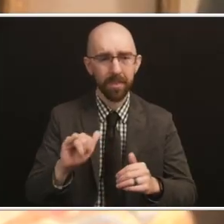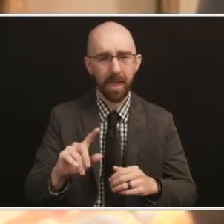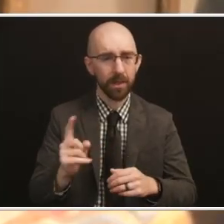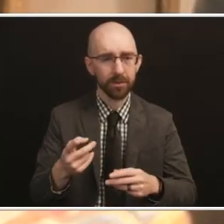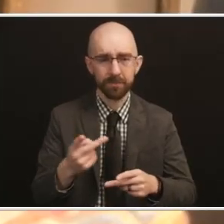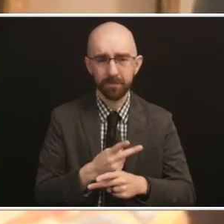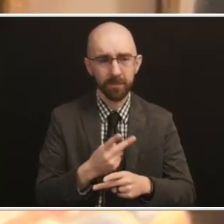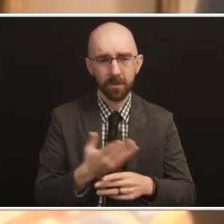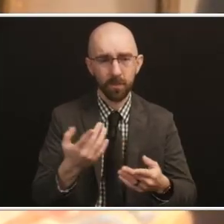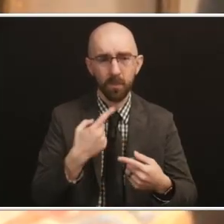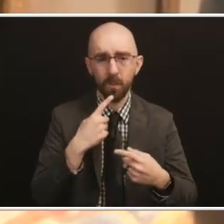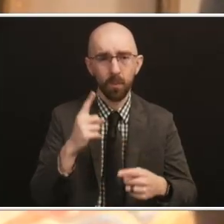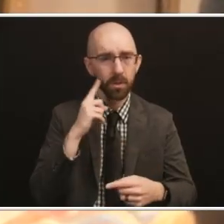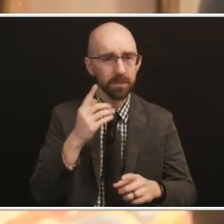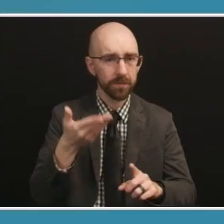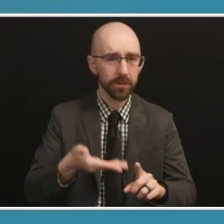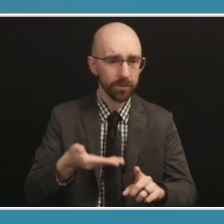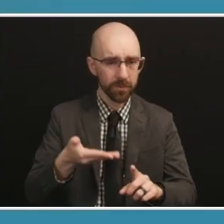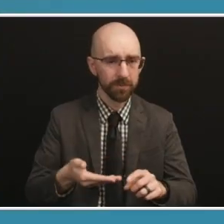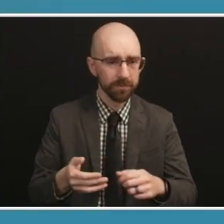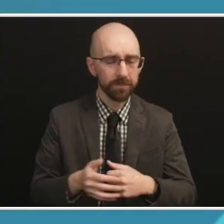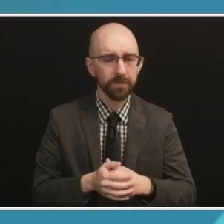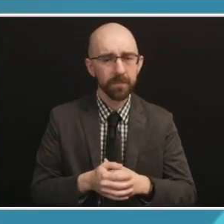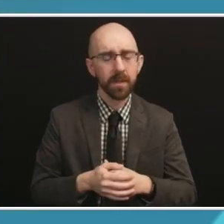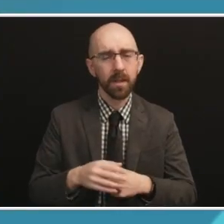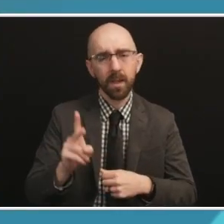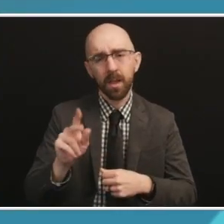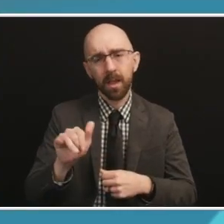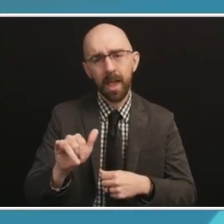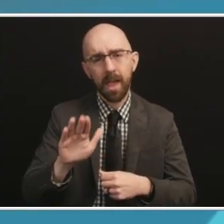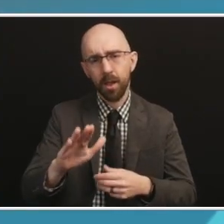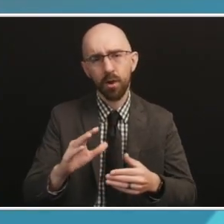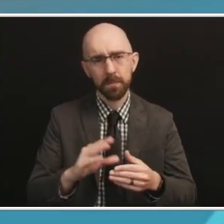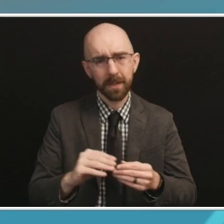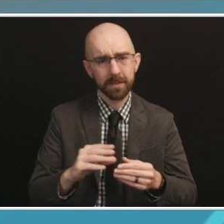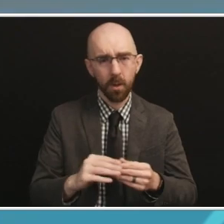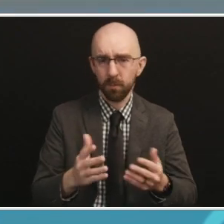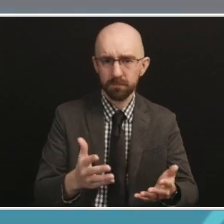what works for you. And Kay, what's your message? Oh, go on.